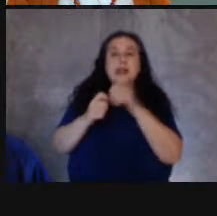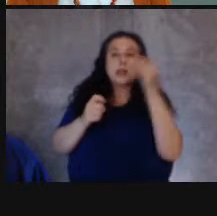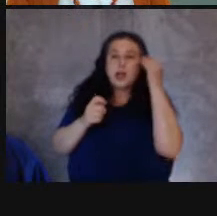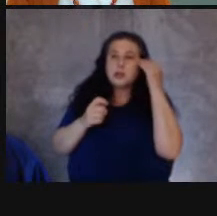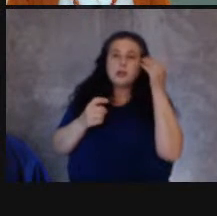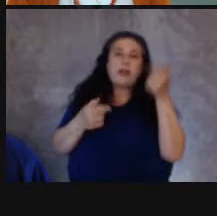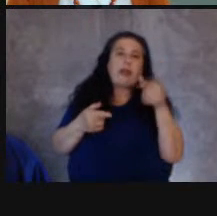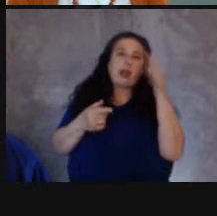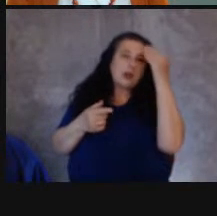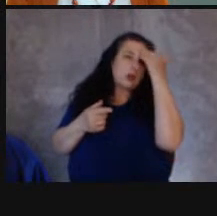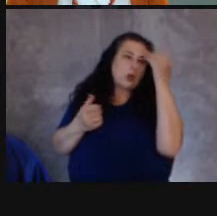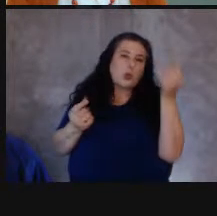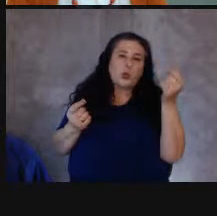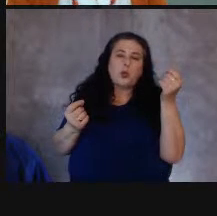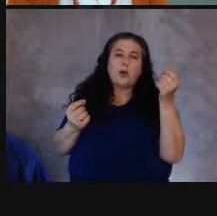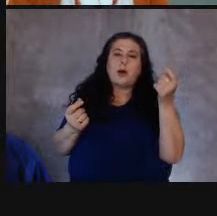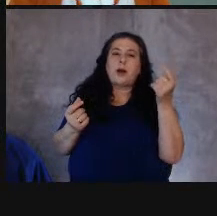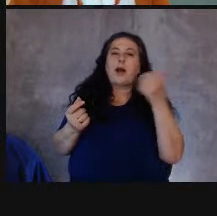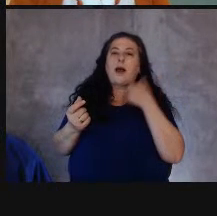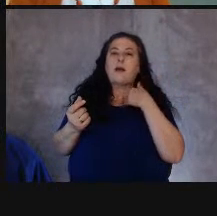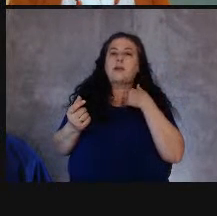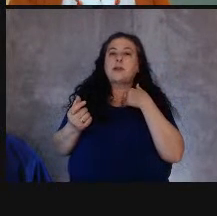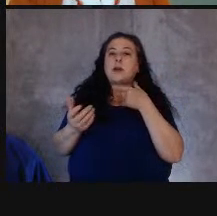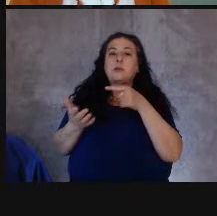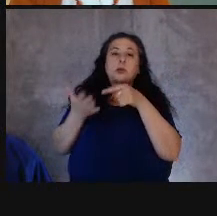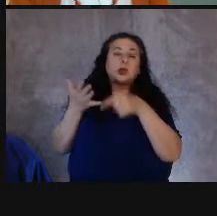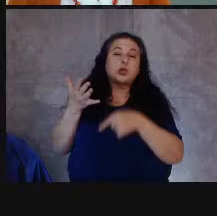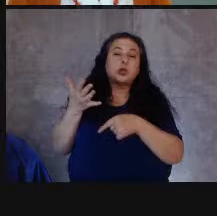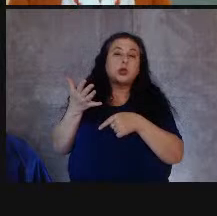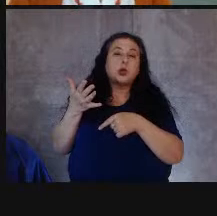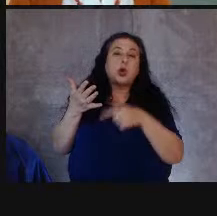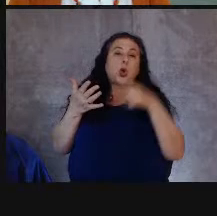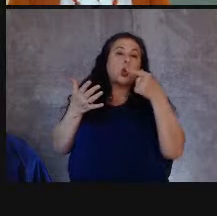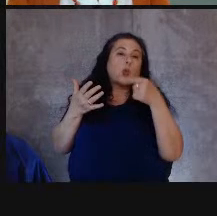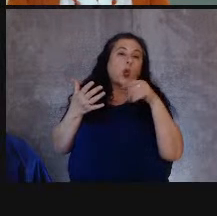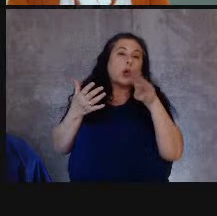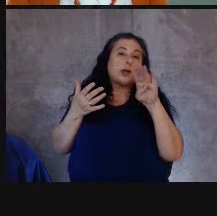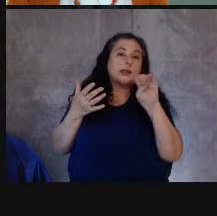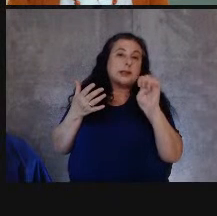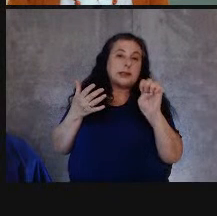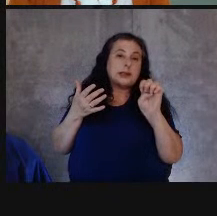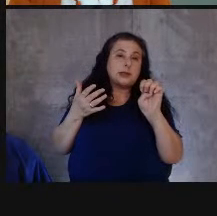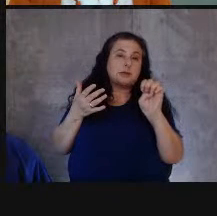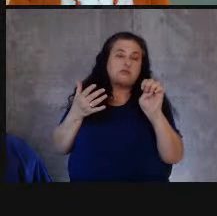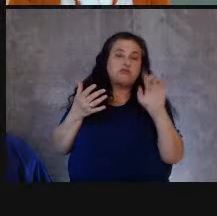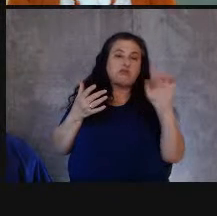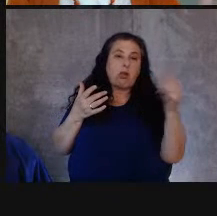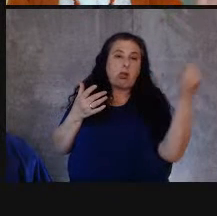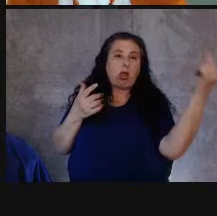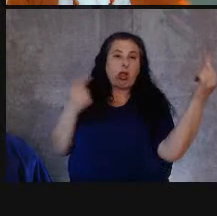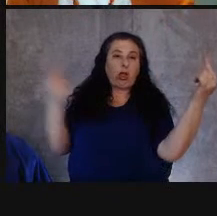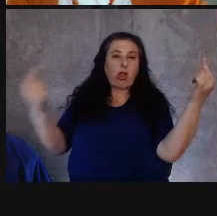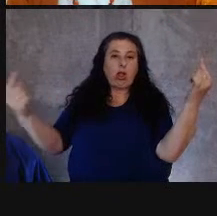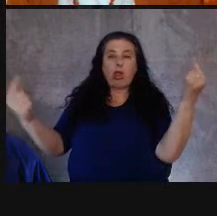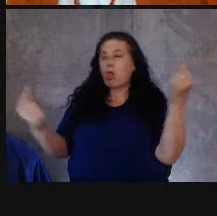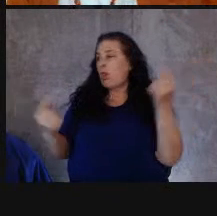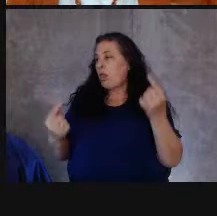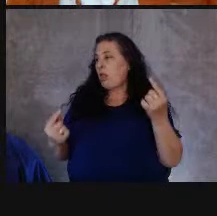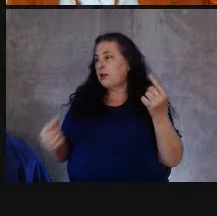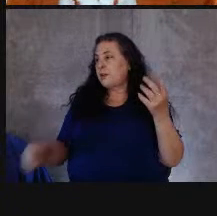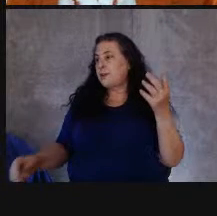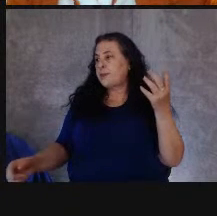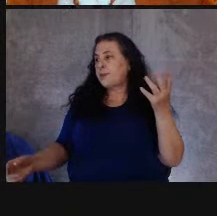do. I have some indications here. Quarantine was the most common thing, right? All you could do was sort